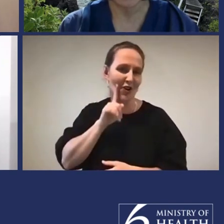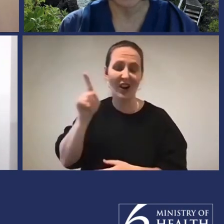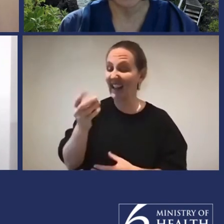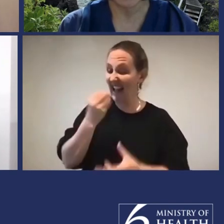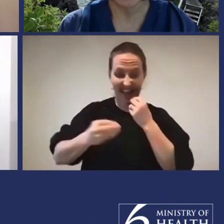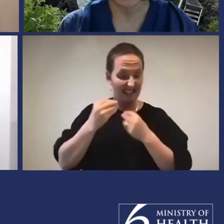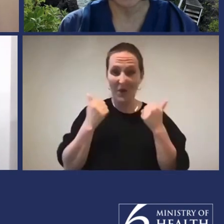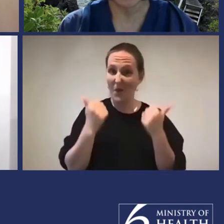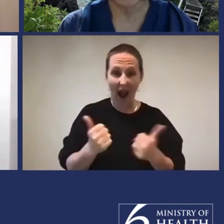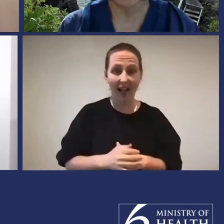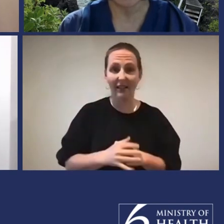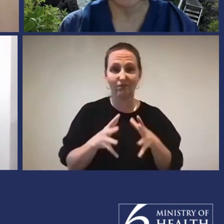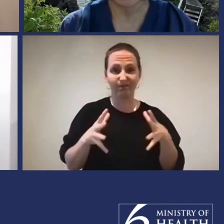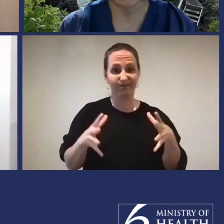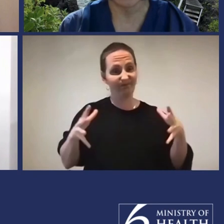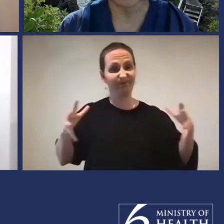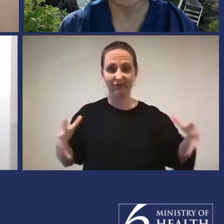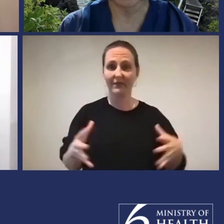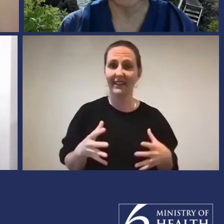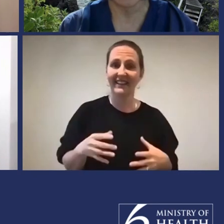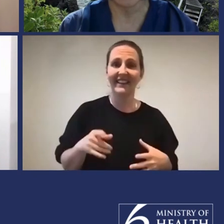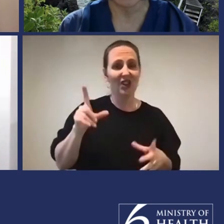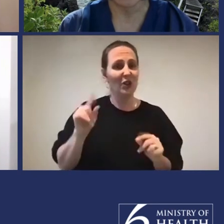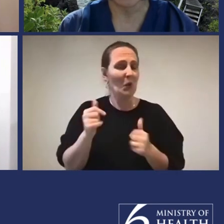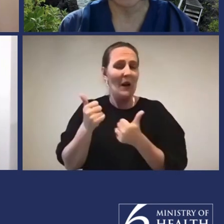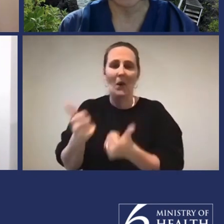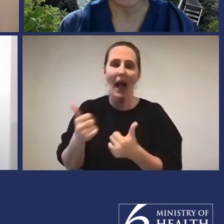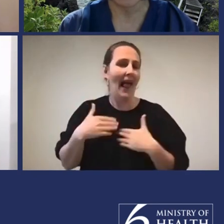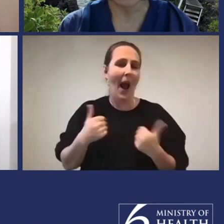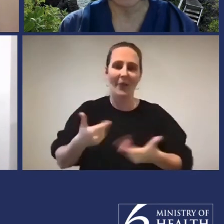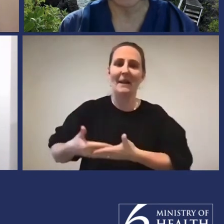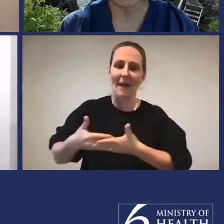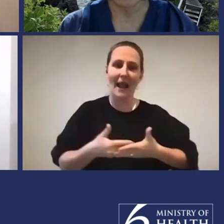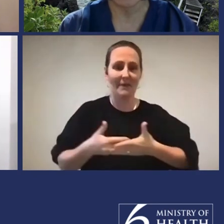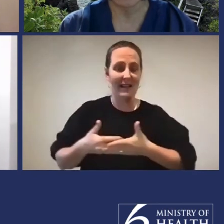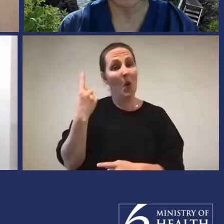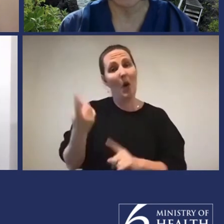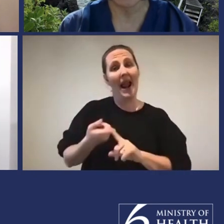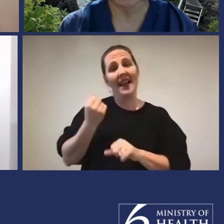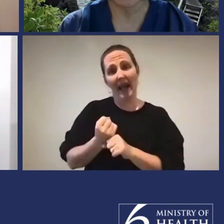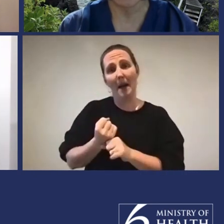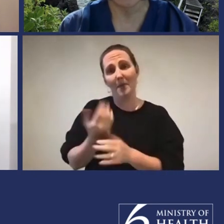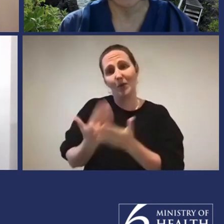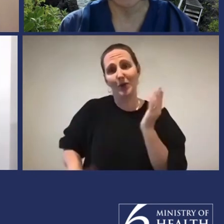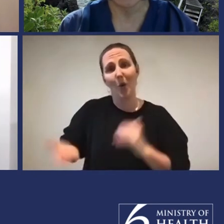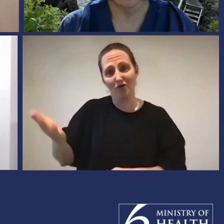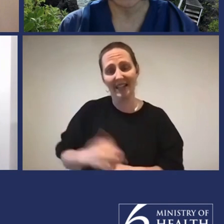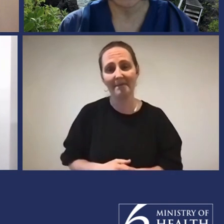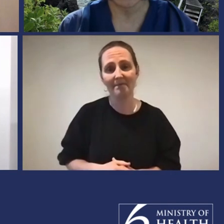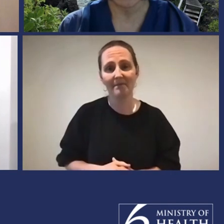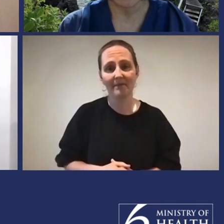and she's gaining a lot of weight and all the normal things that you would want in a healthy baby. That's just one story. But you must all